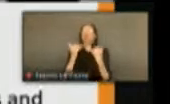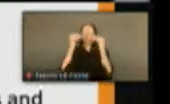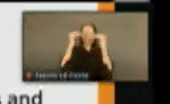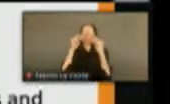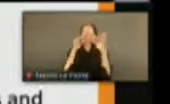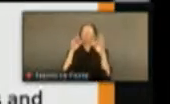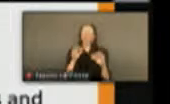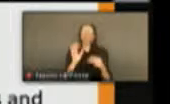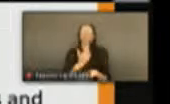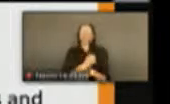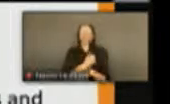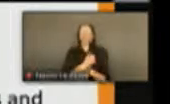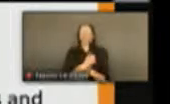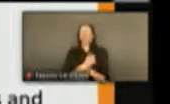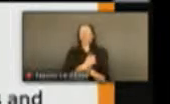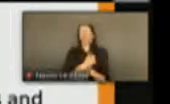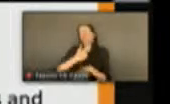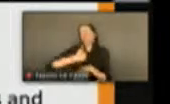works departments.